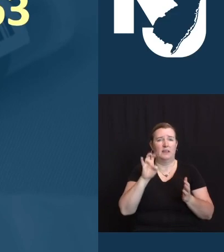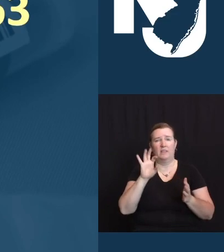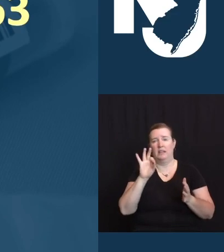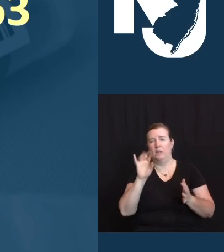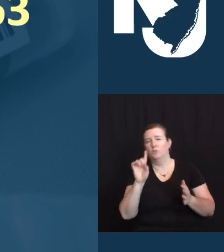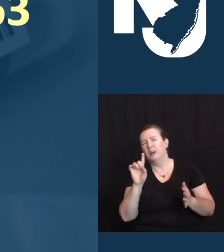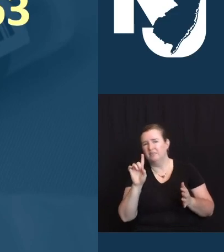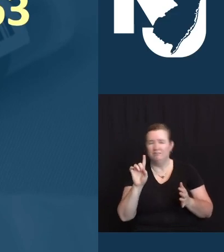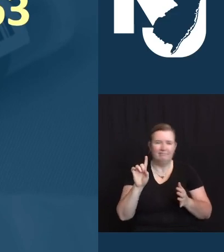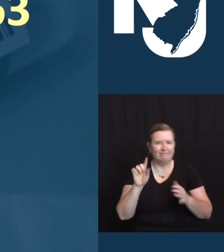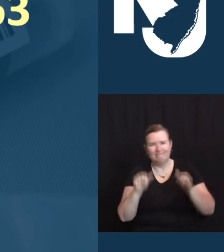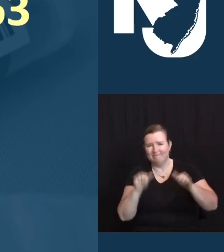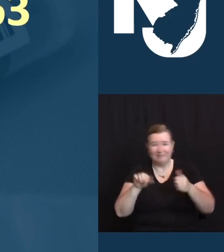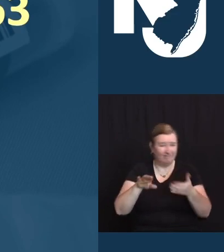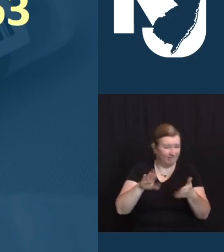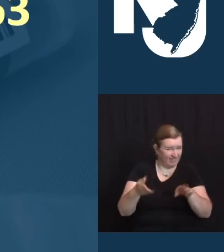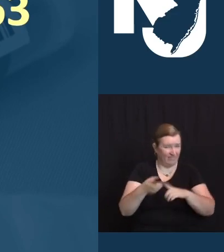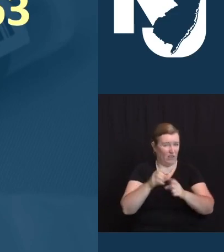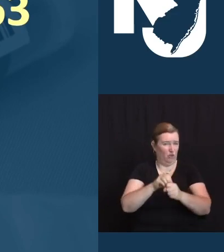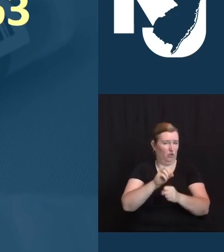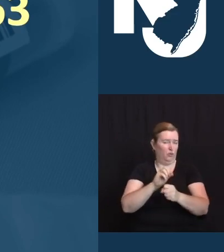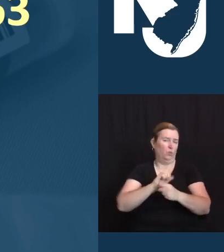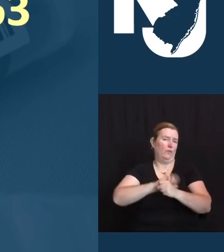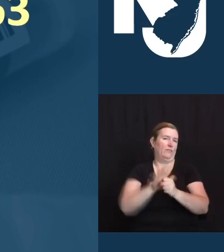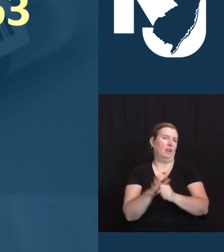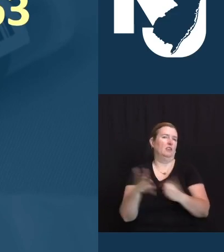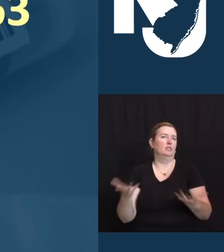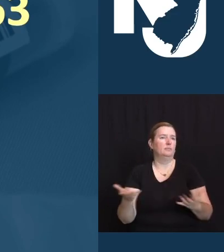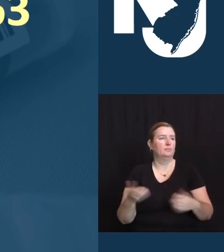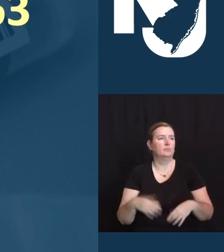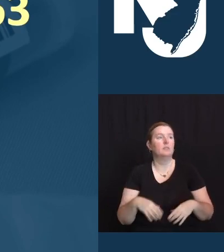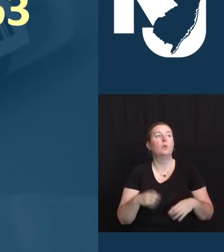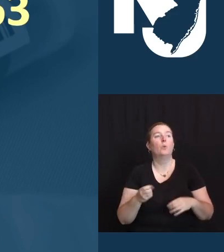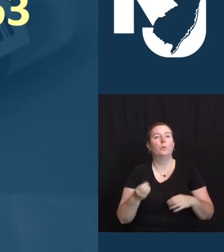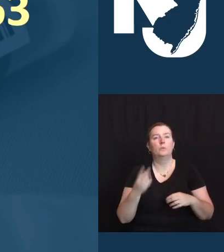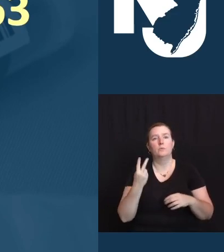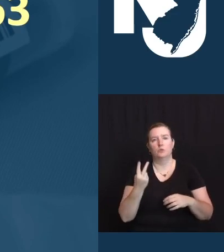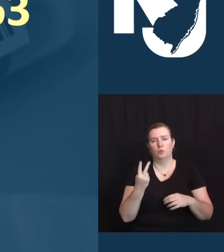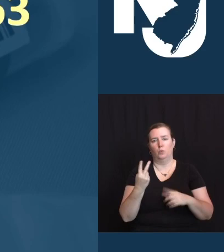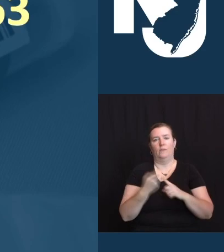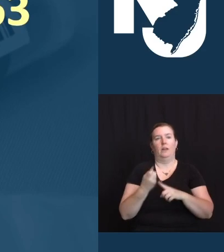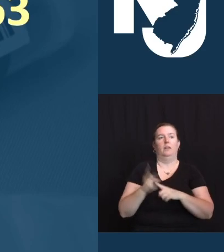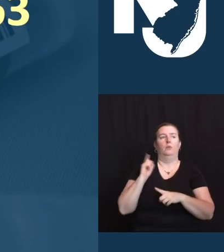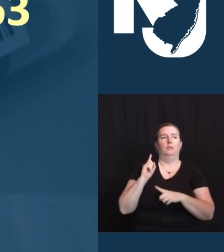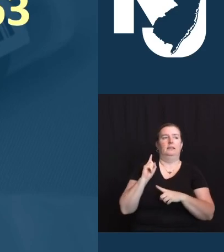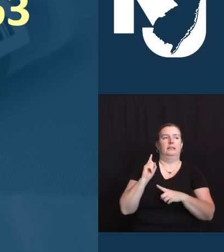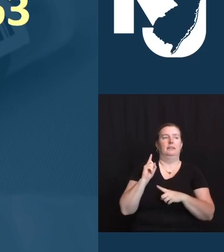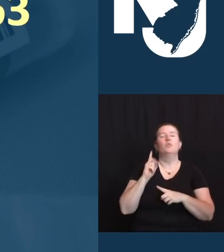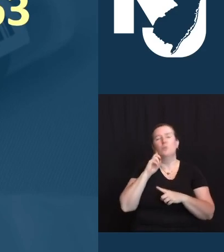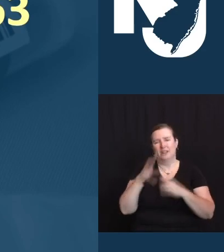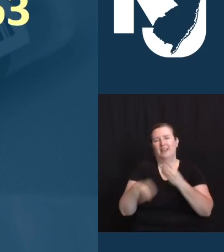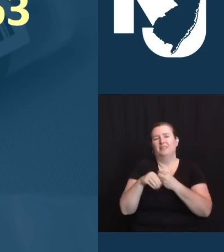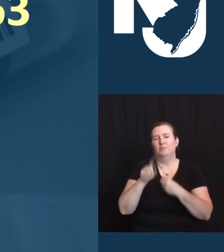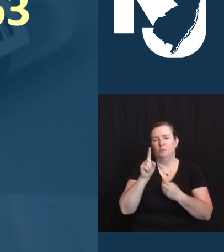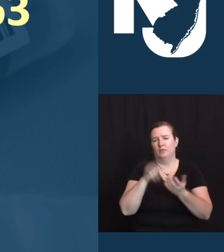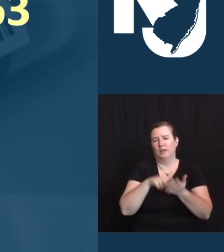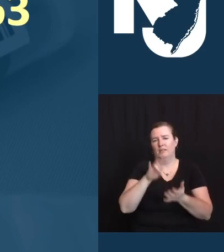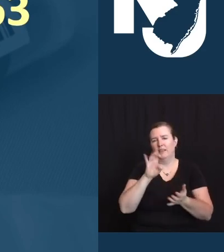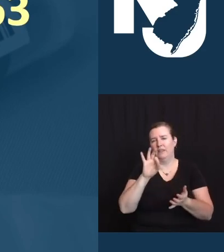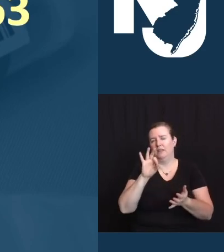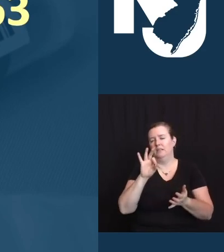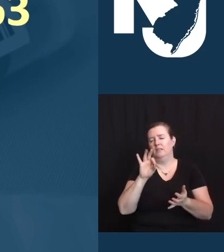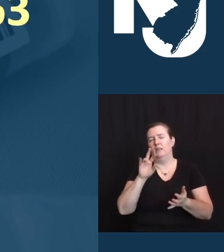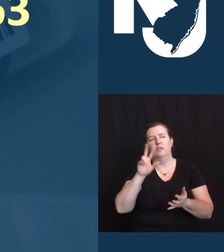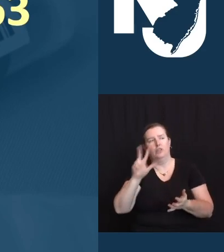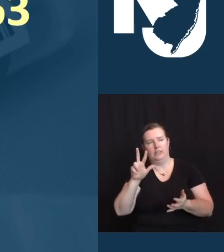1,791. That, by the way, is an increase of 2 over the past week. Judy, I'm showing of the 9 we're